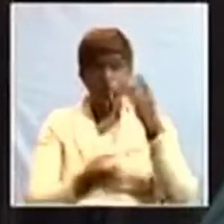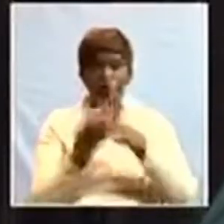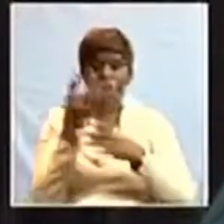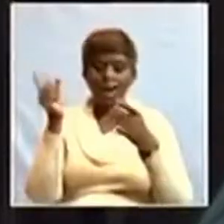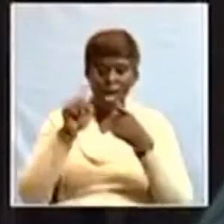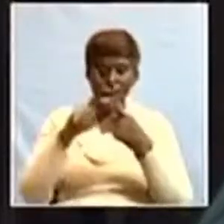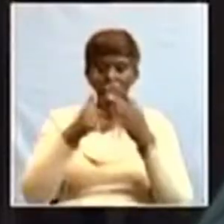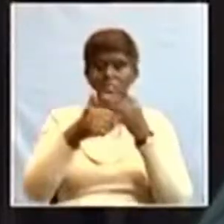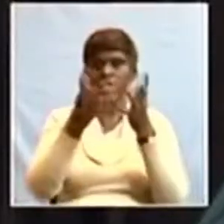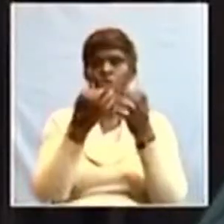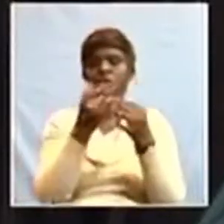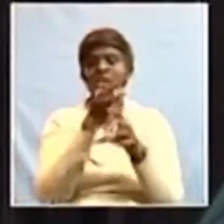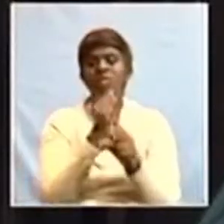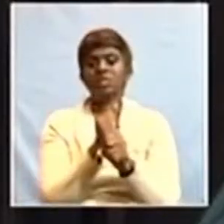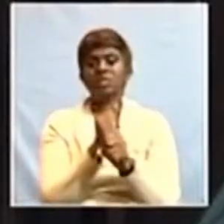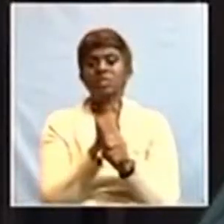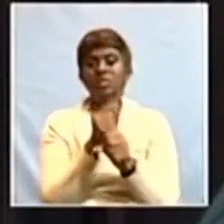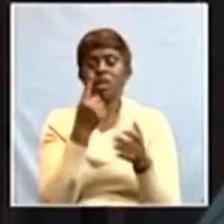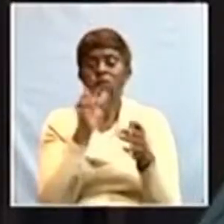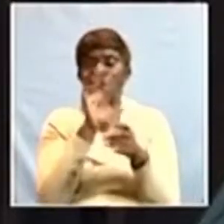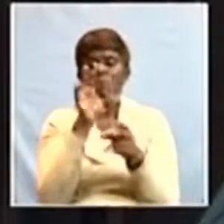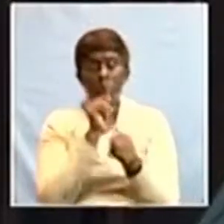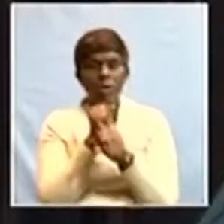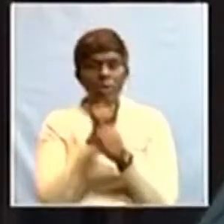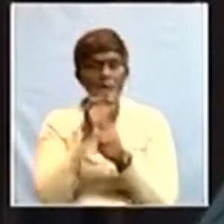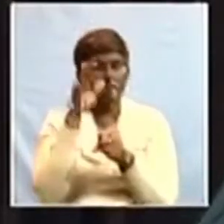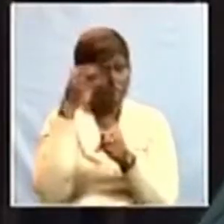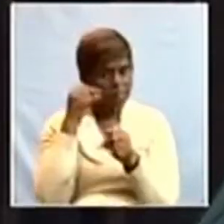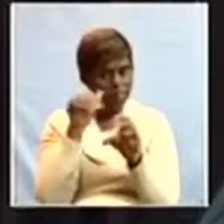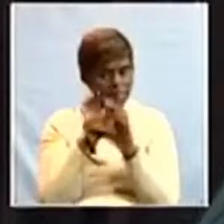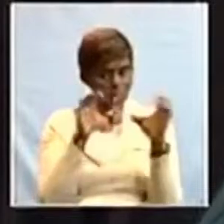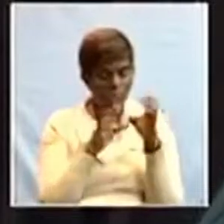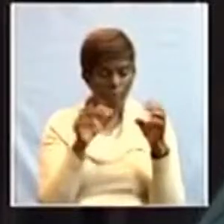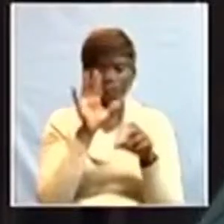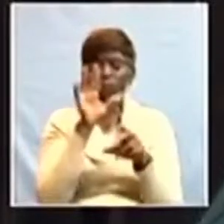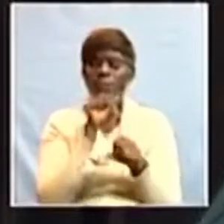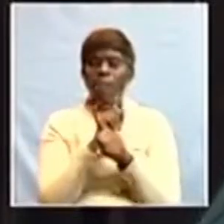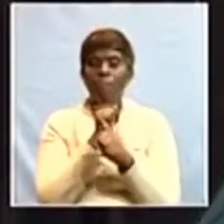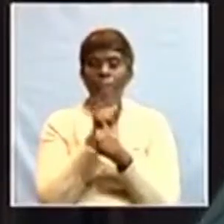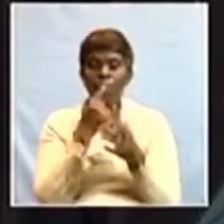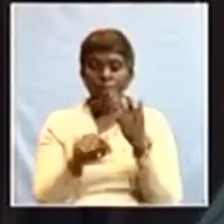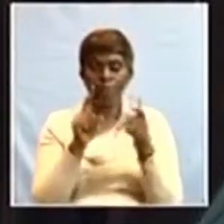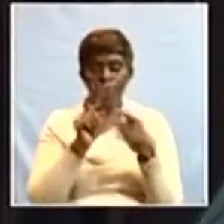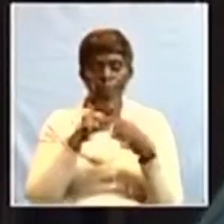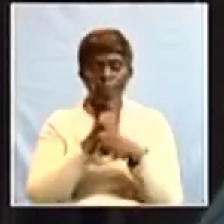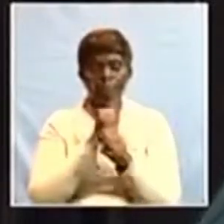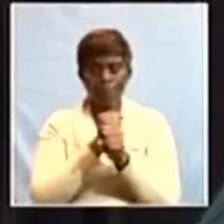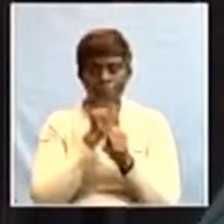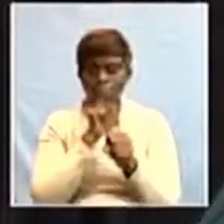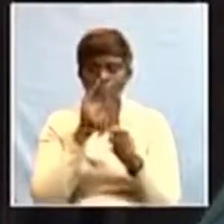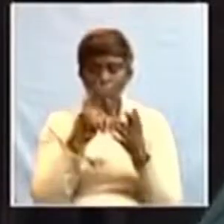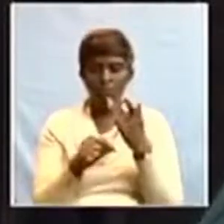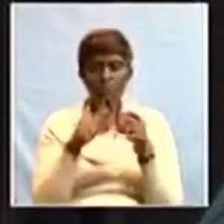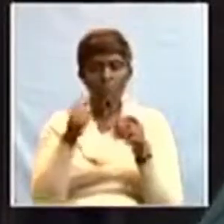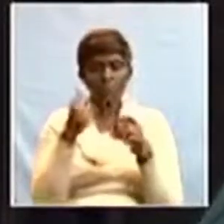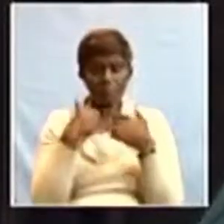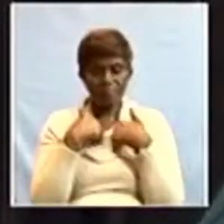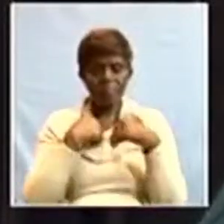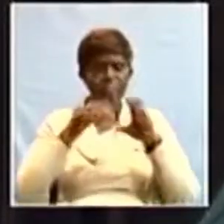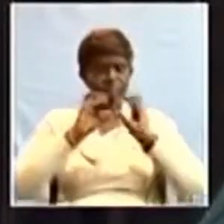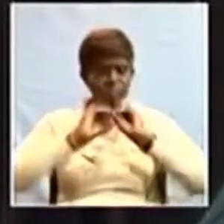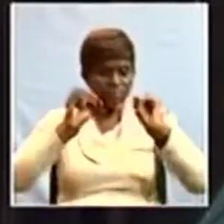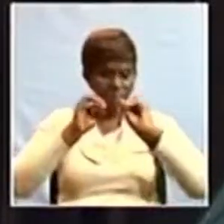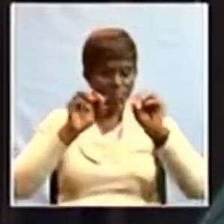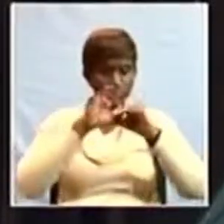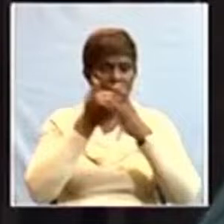up to what you want to get. So what efforts are your officers in the communities doing to ensure that they constantly educate